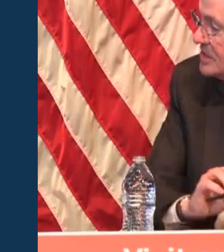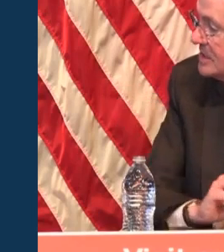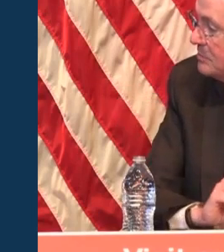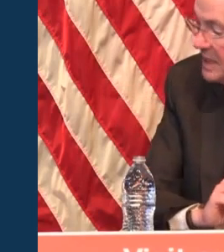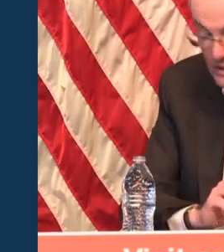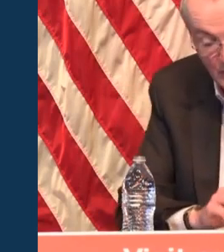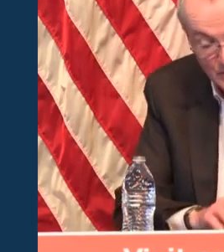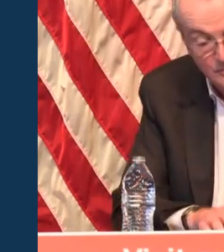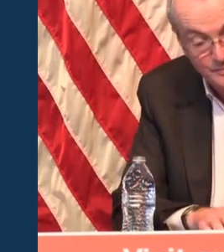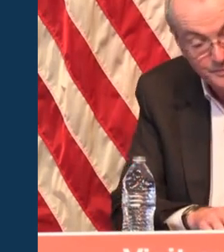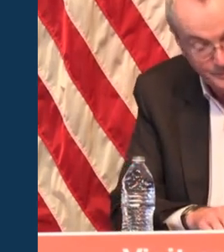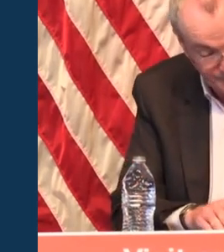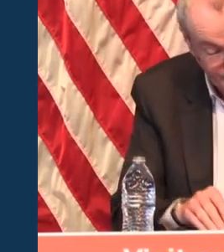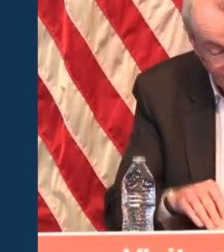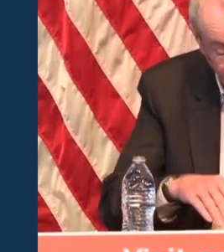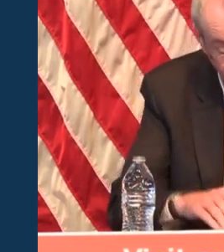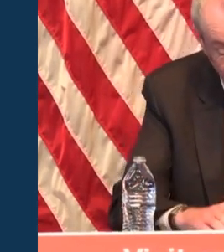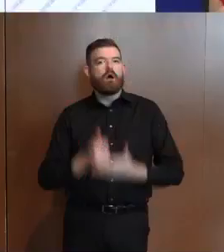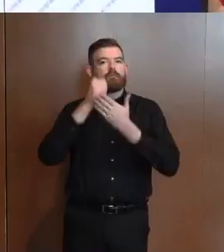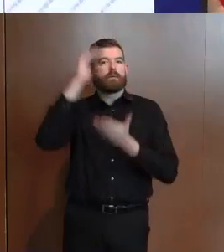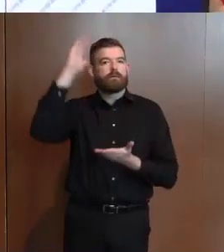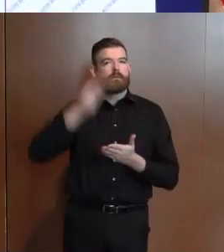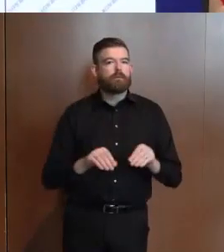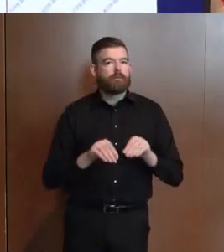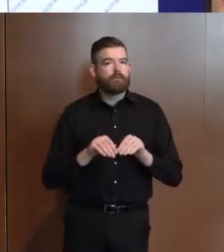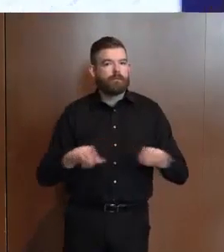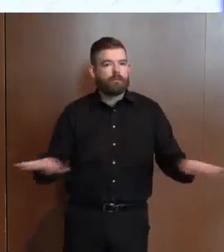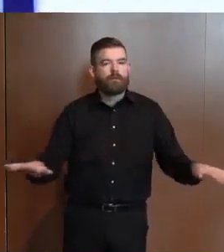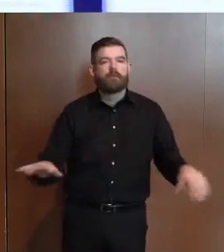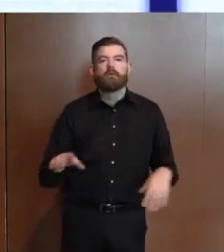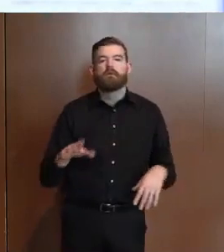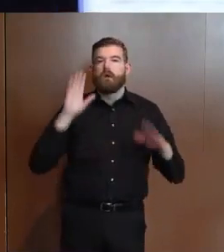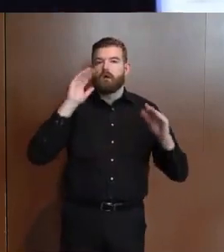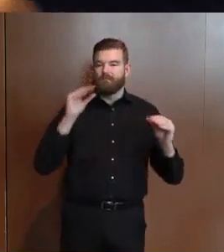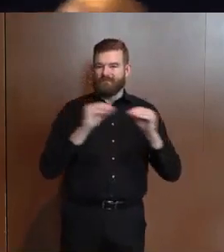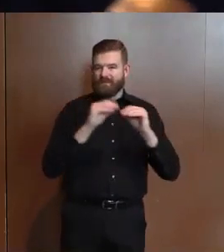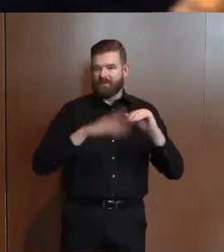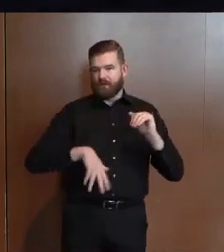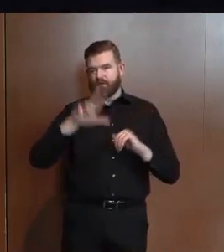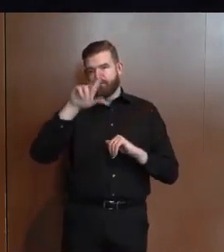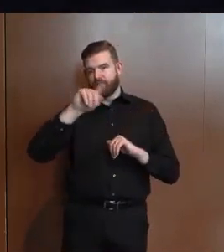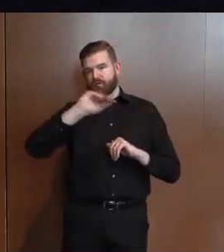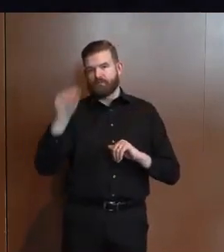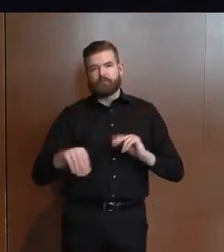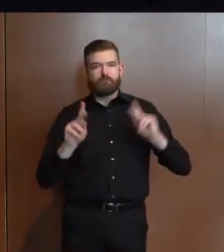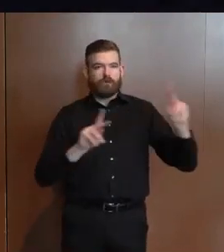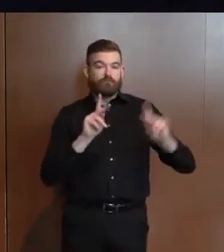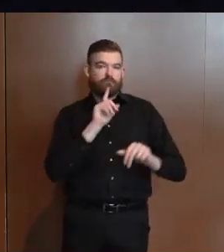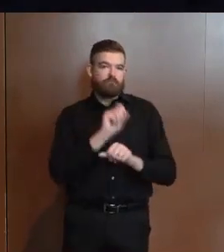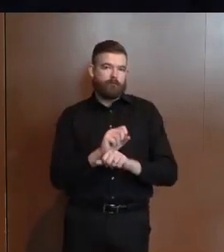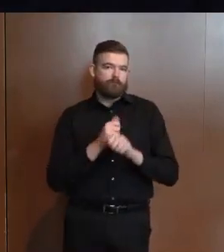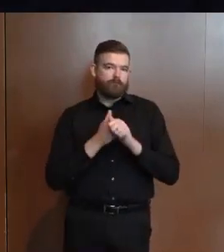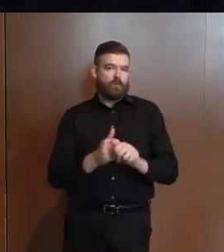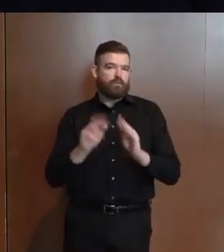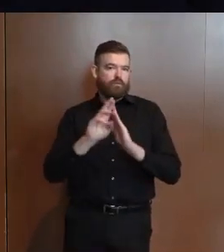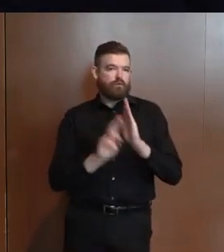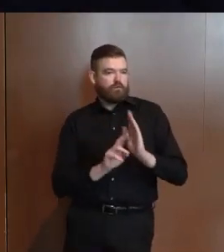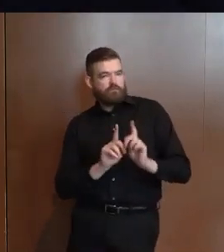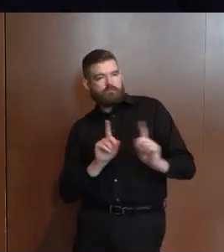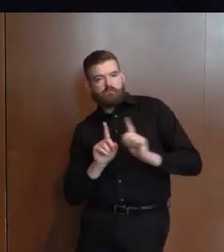cases? Sure. Et cetera? Just to remind everyone what you're looking at, this is the CHIME, C-H-I-M-E model